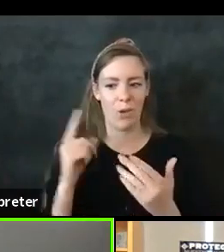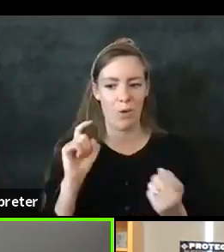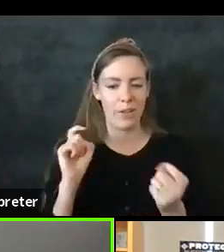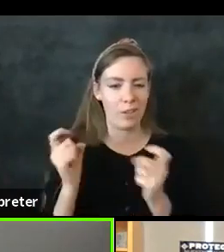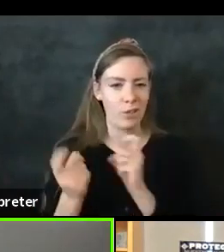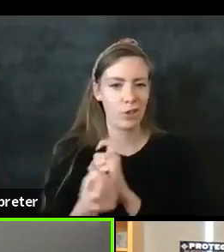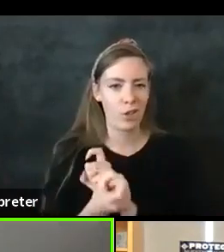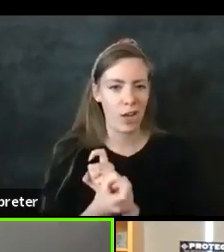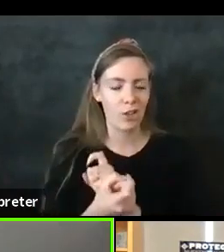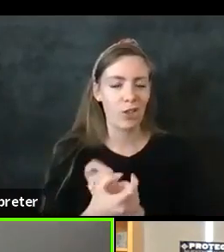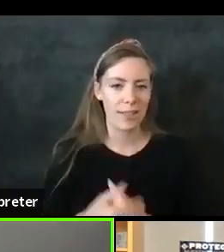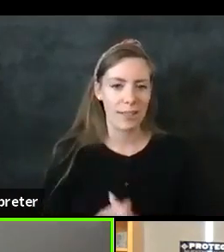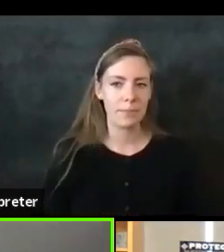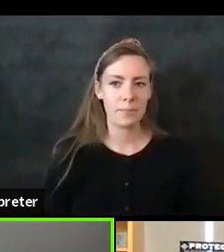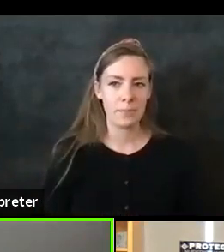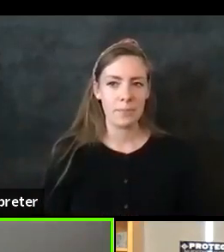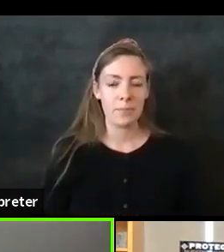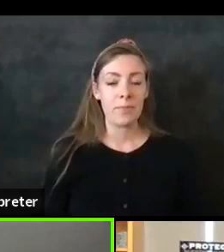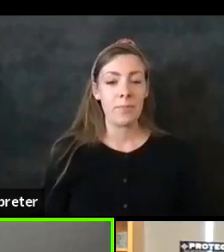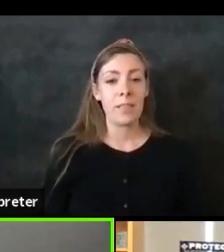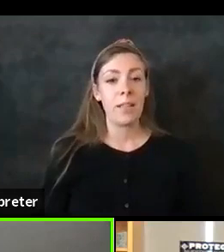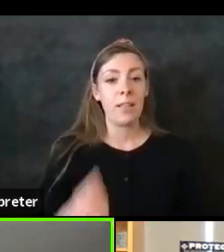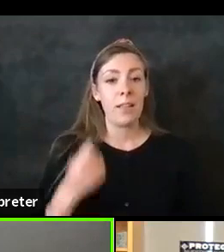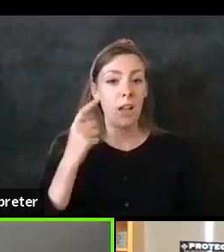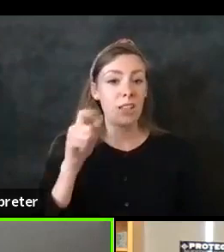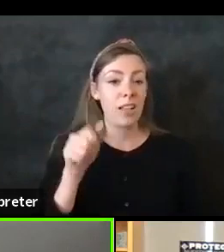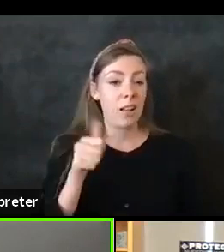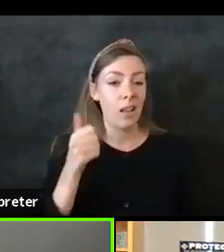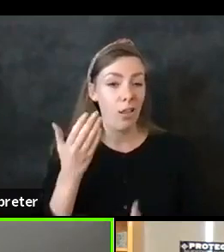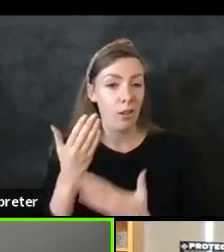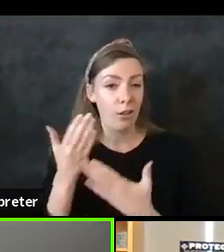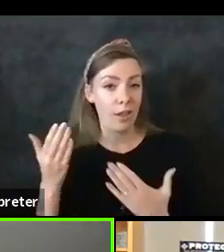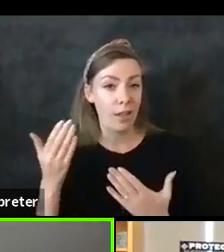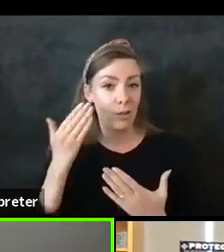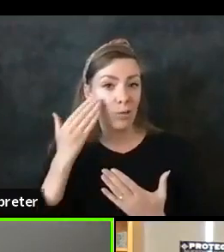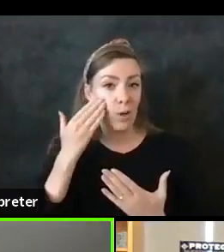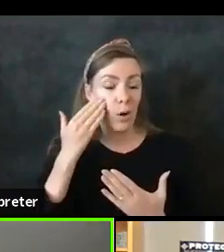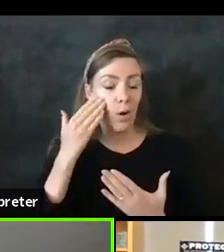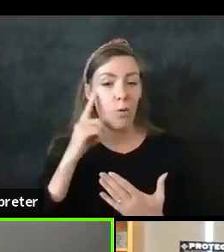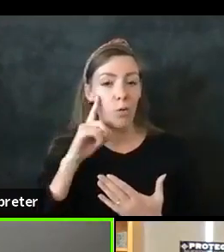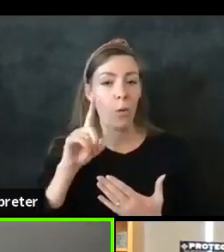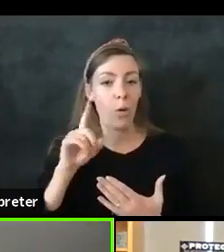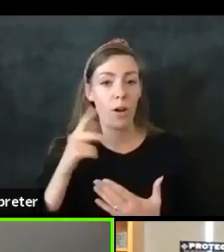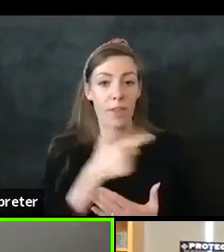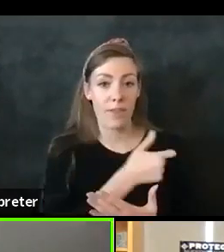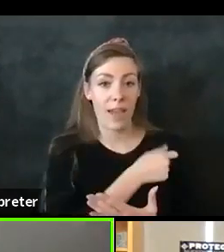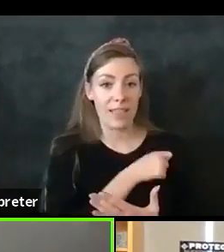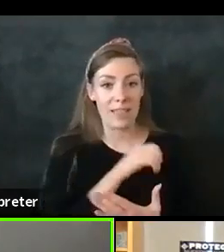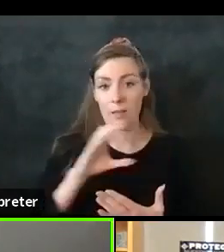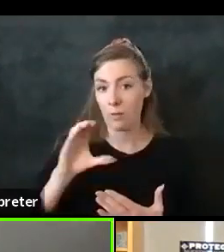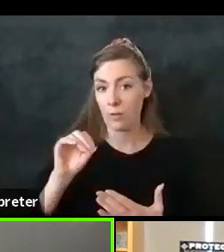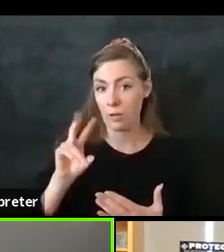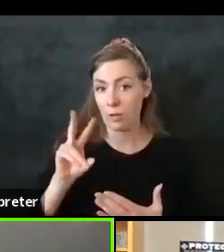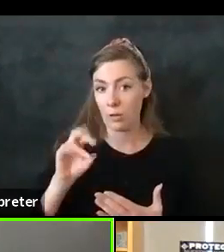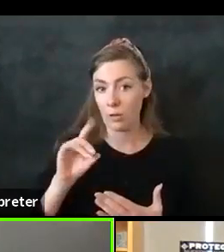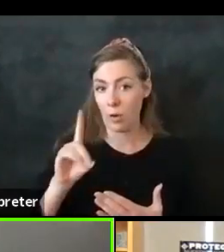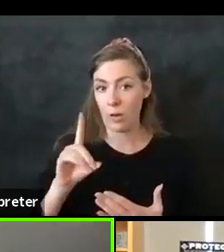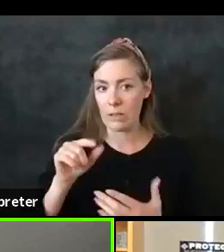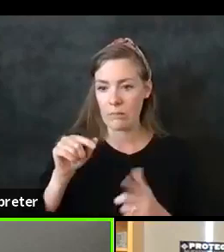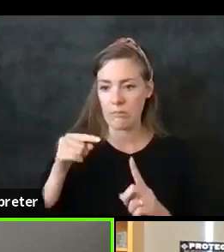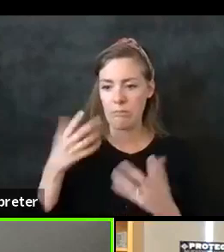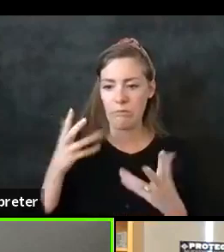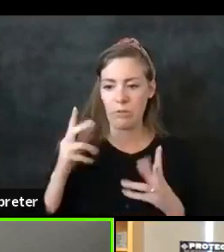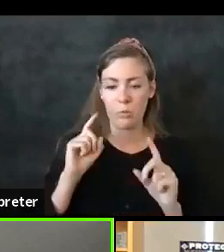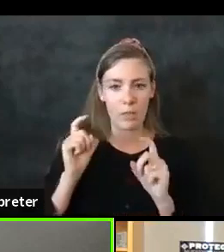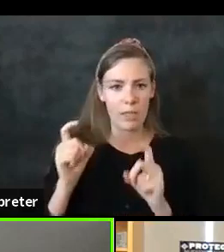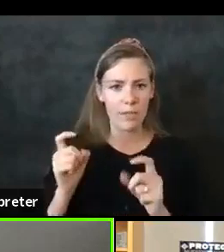it is novel. But on the other hand, one thing I like to say about the COVID vaccine is this vaccine has been given to so